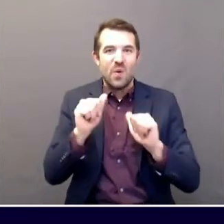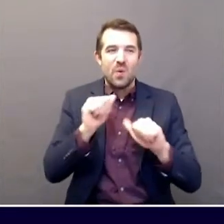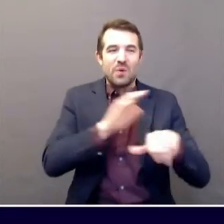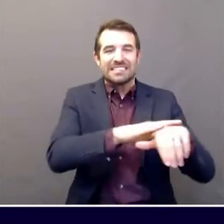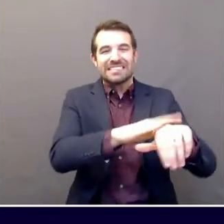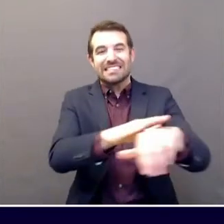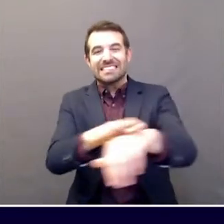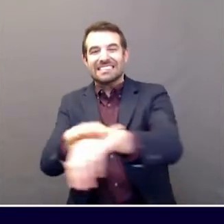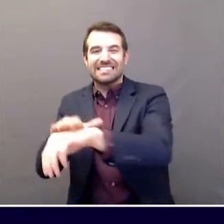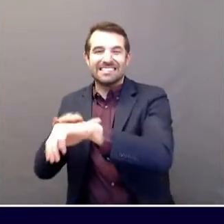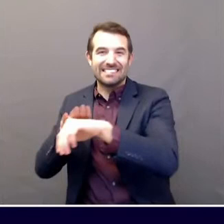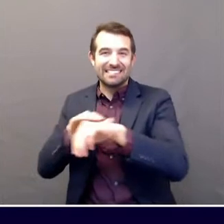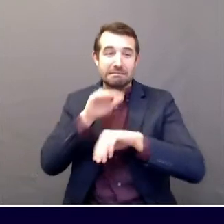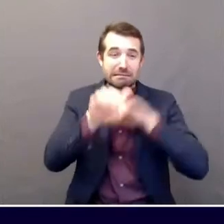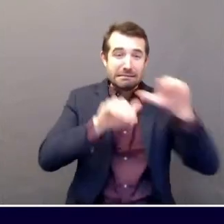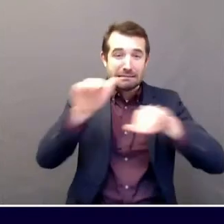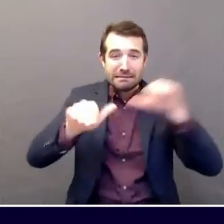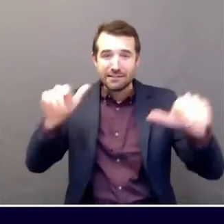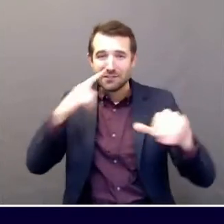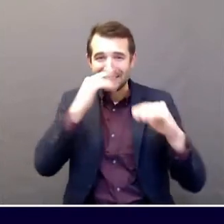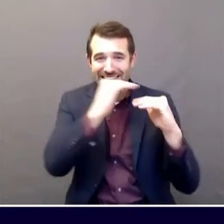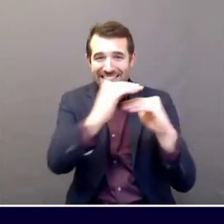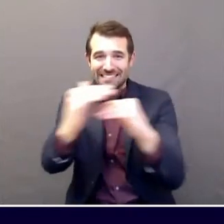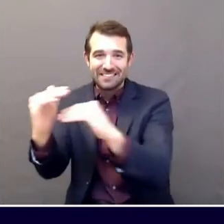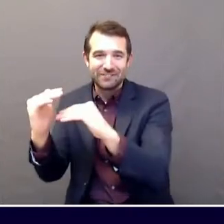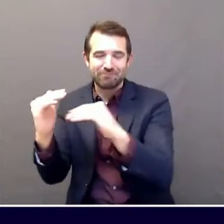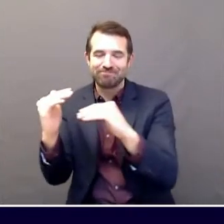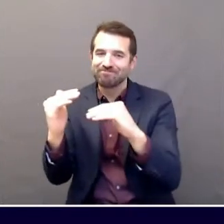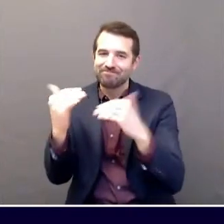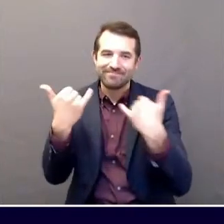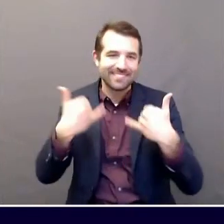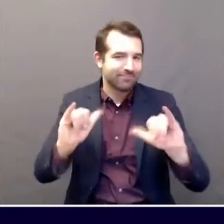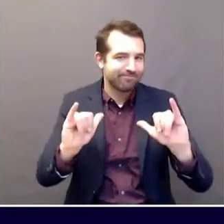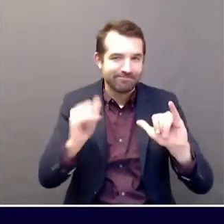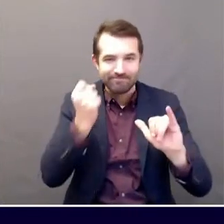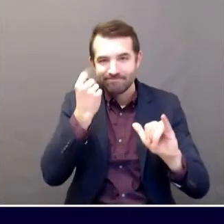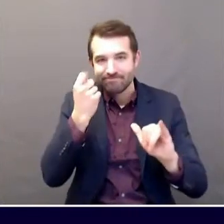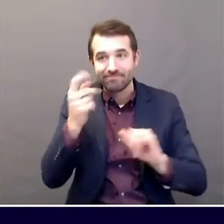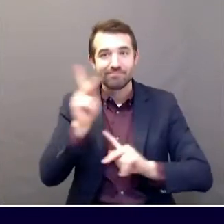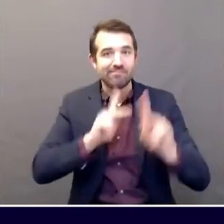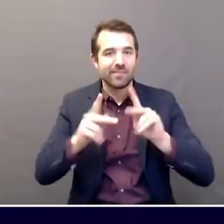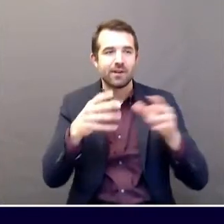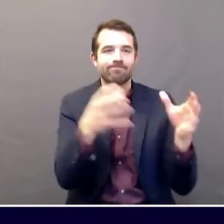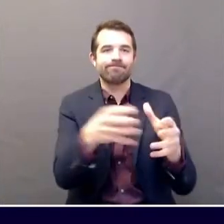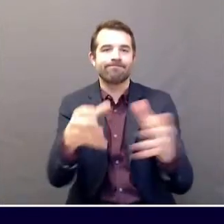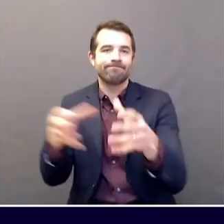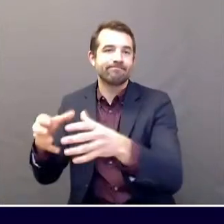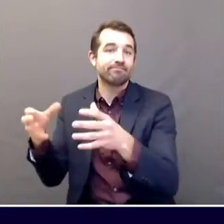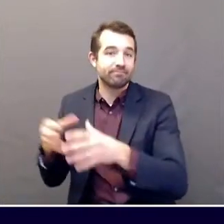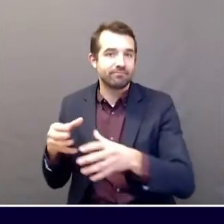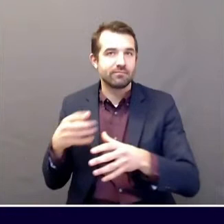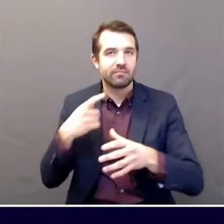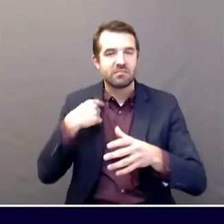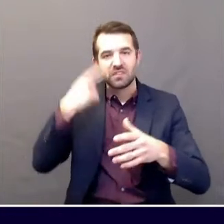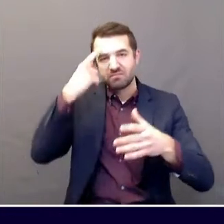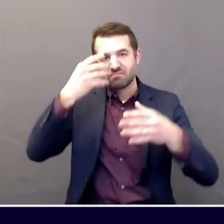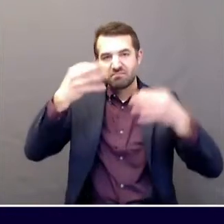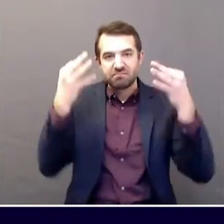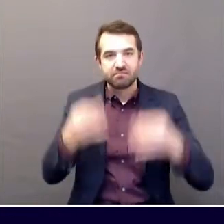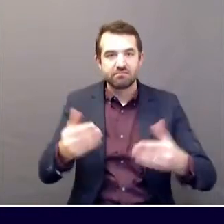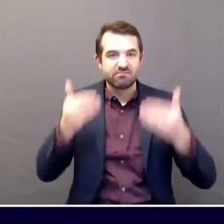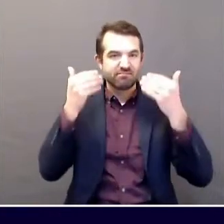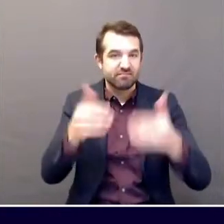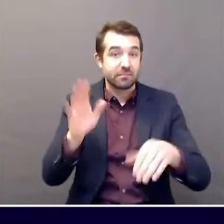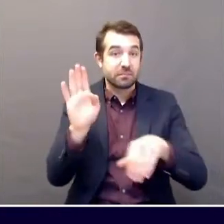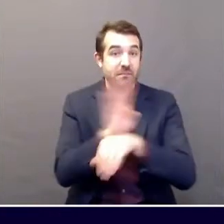travel, a lot more get-togethers, public and private. We then established a 9 p.m. early closing time for certain businesses